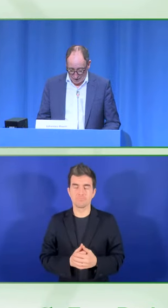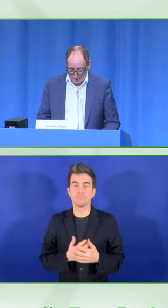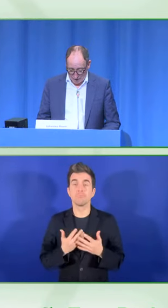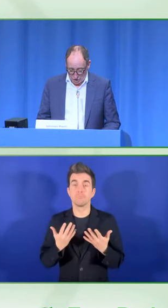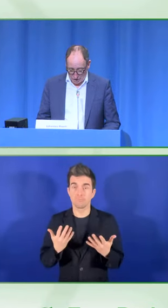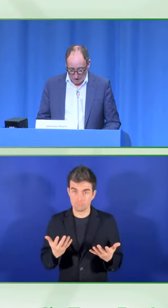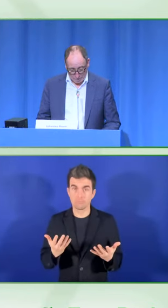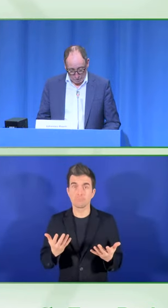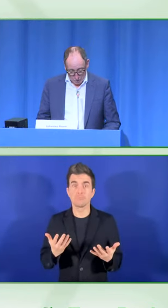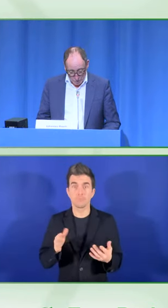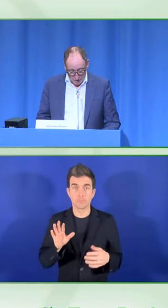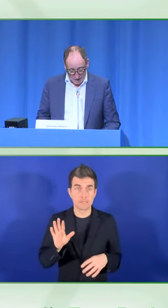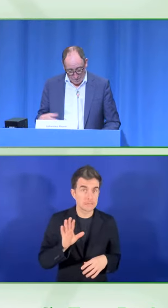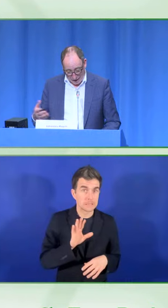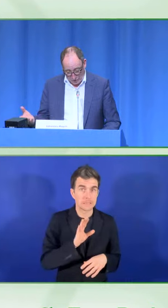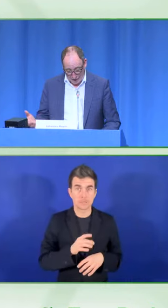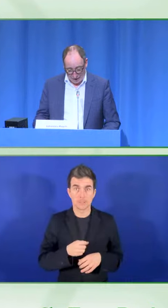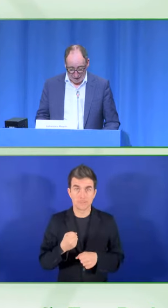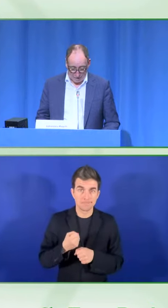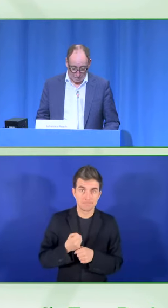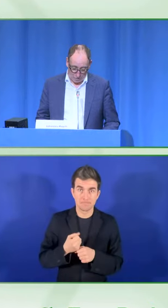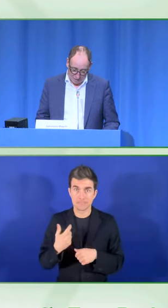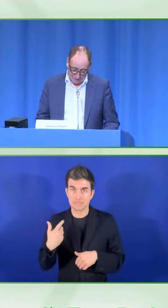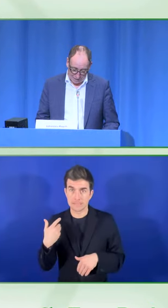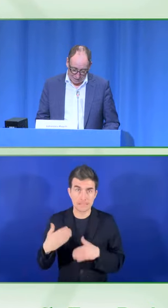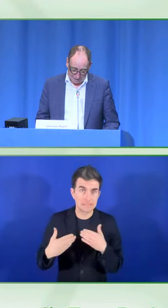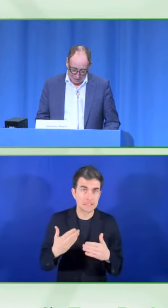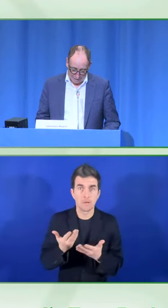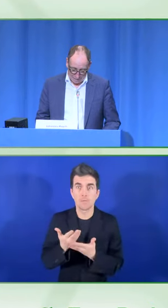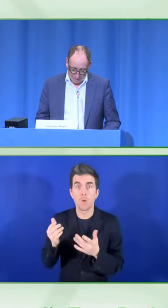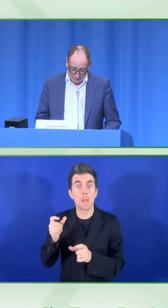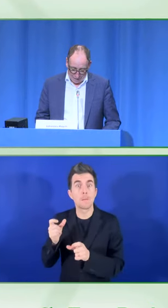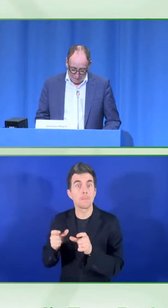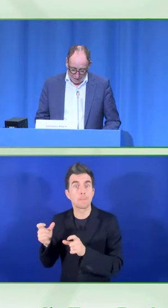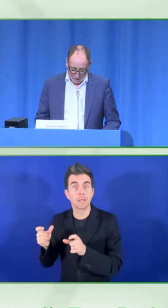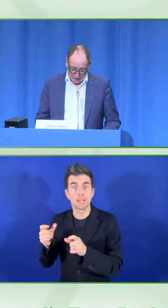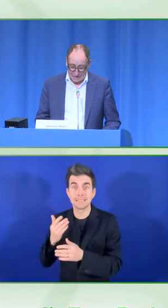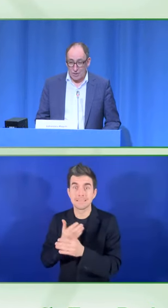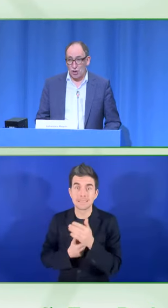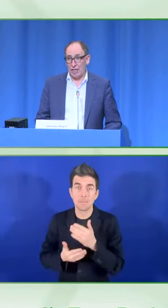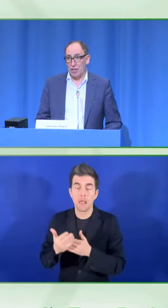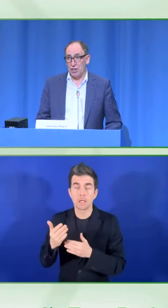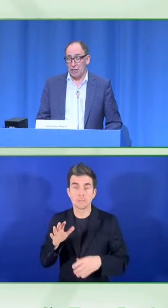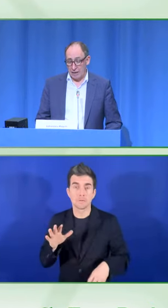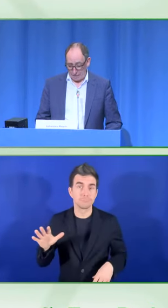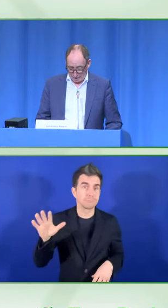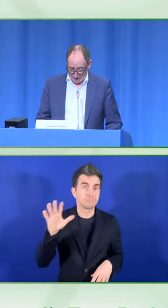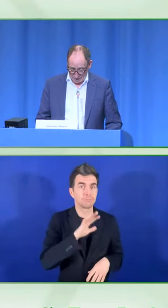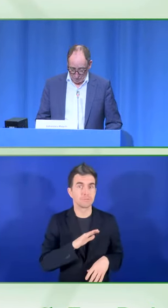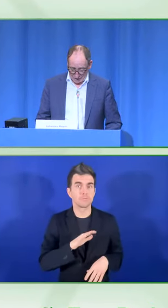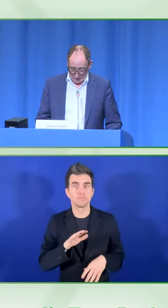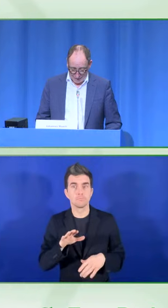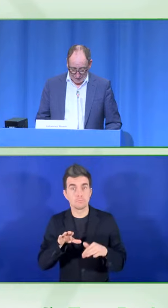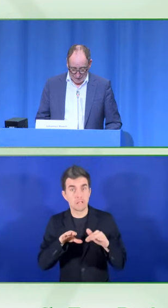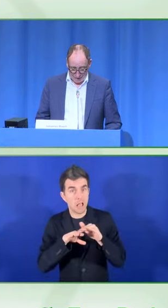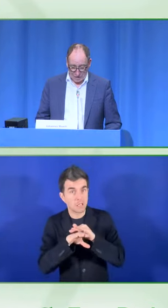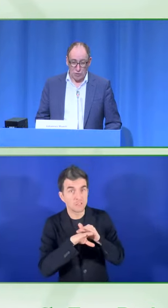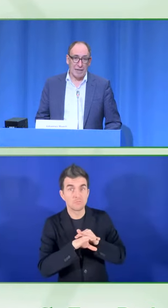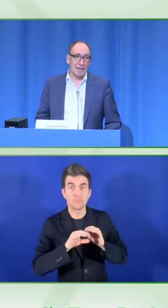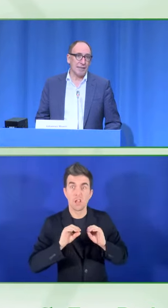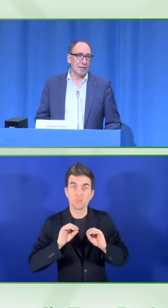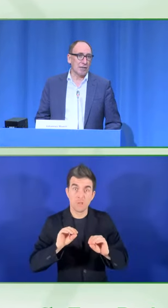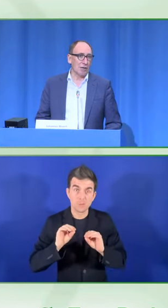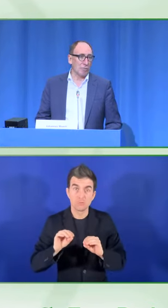social participation is both inspiring and motivating. By exchanging best practices